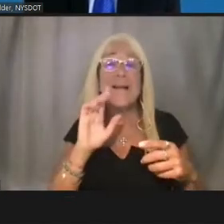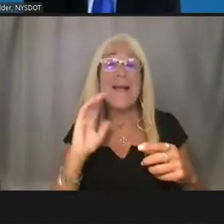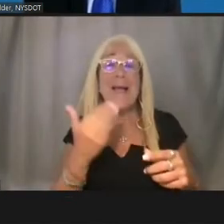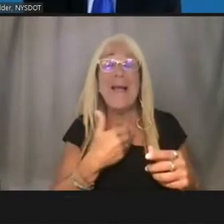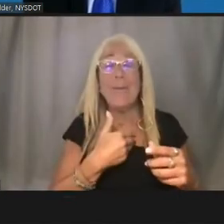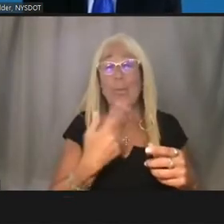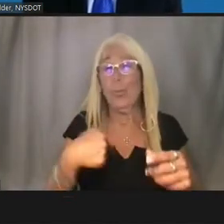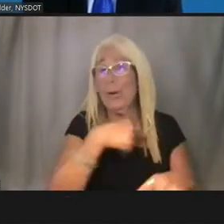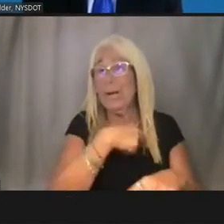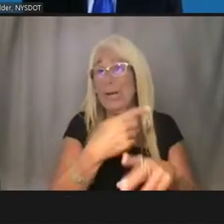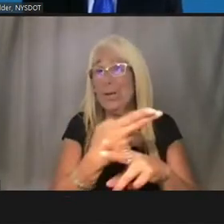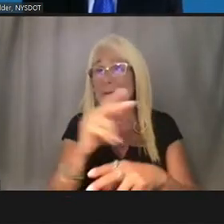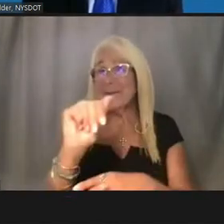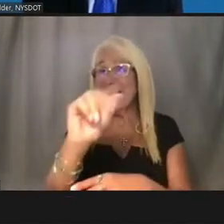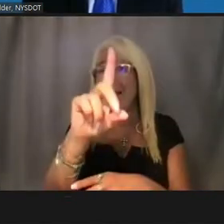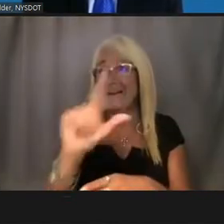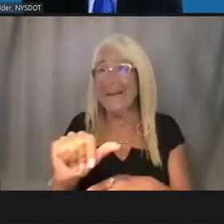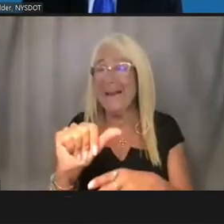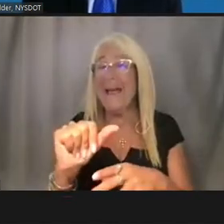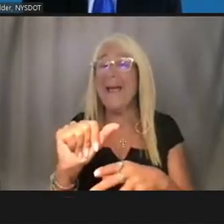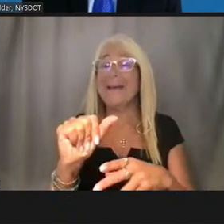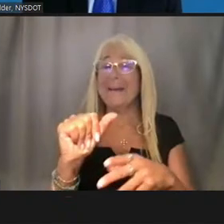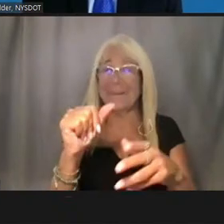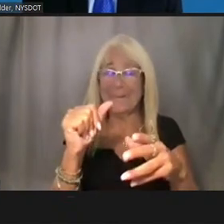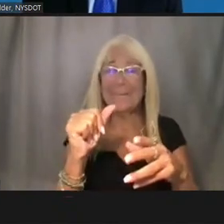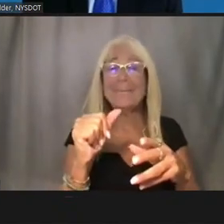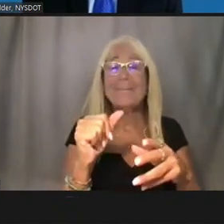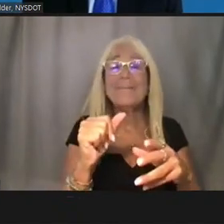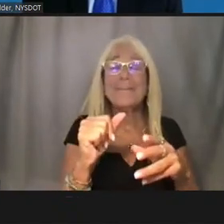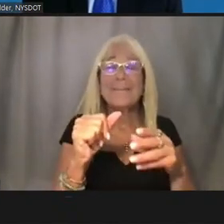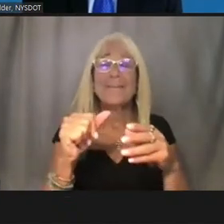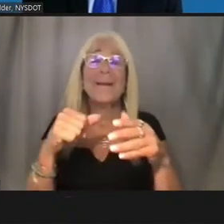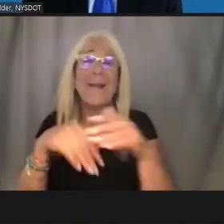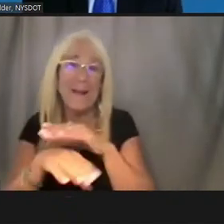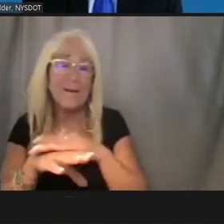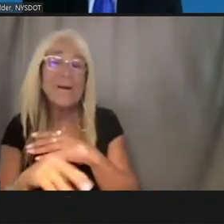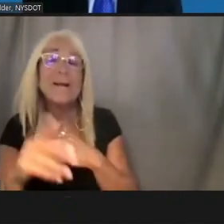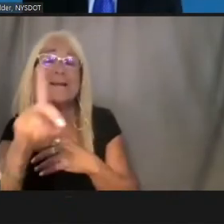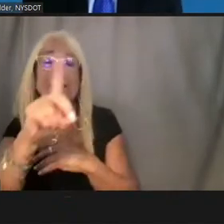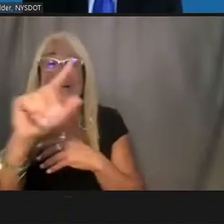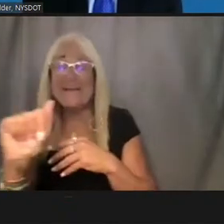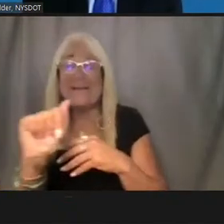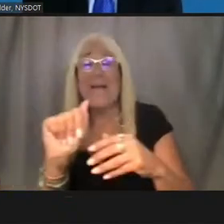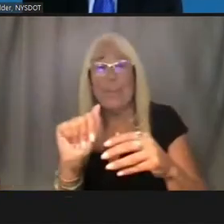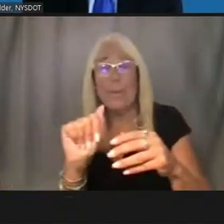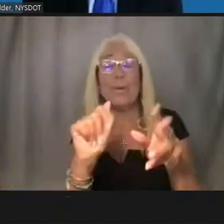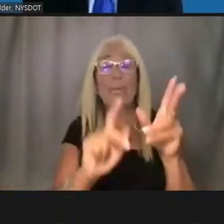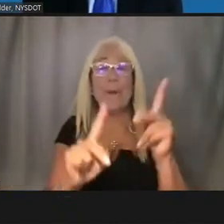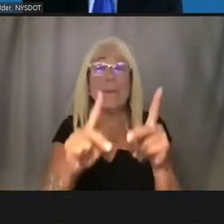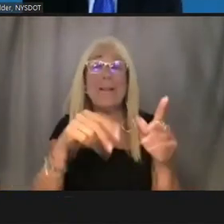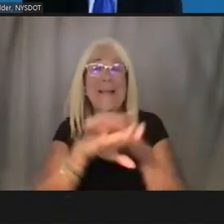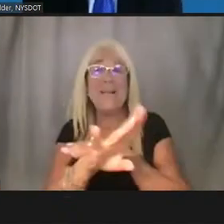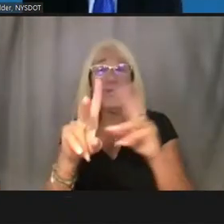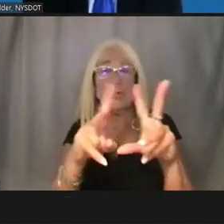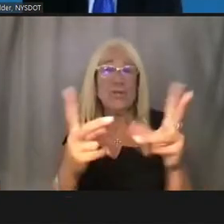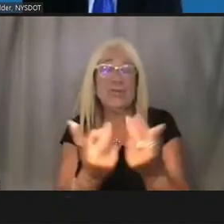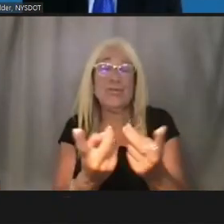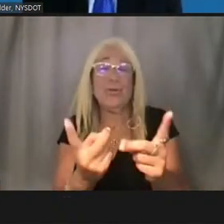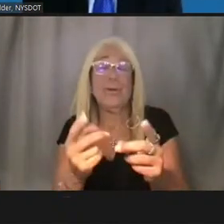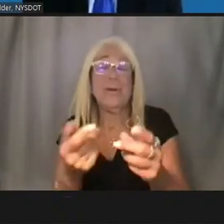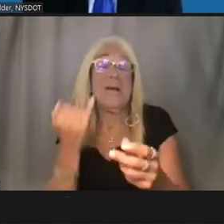consisted Ada accessible Vehicles we were able to bring disabled passengers into the district that otherwise may not have been able to get